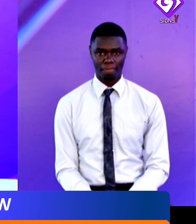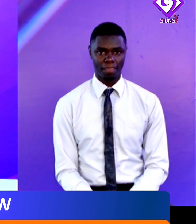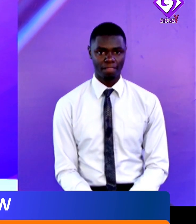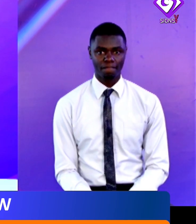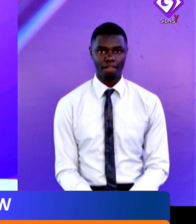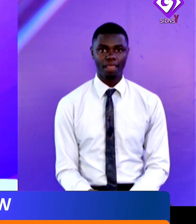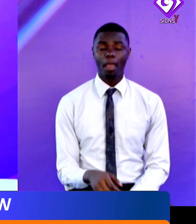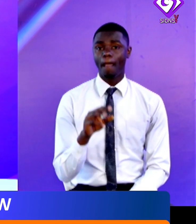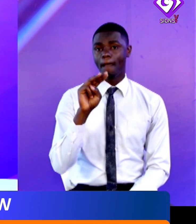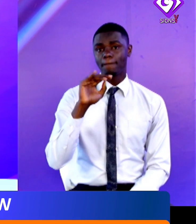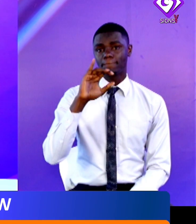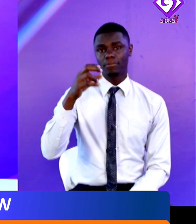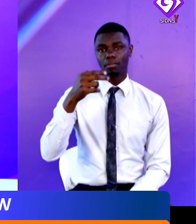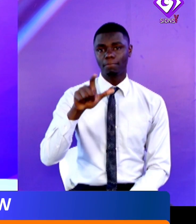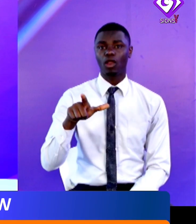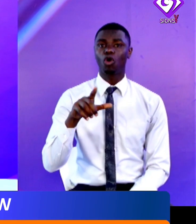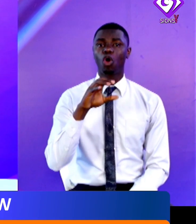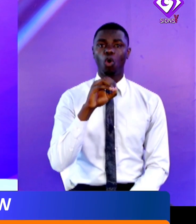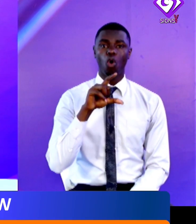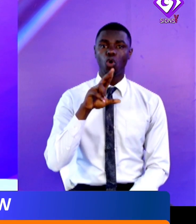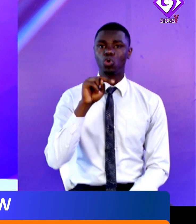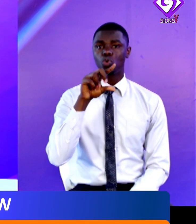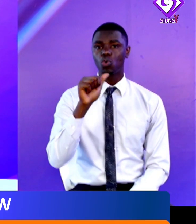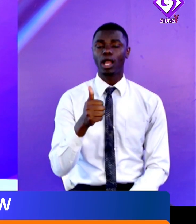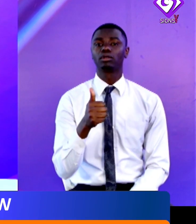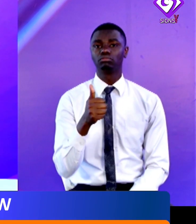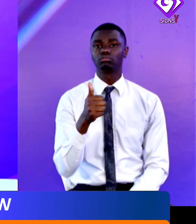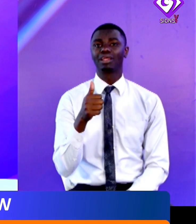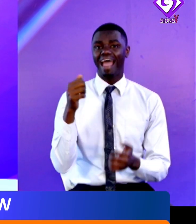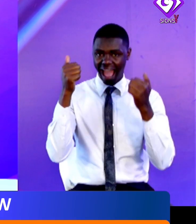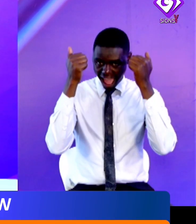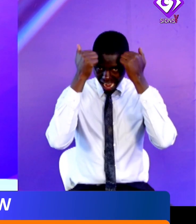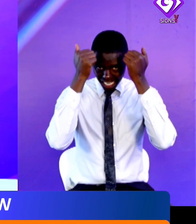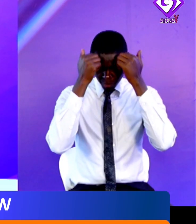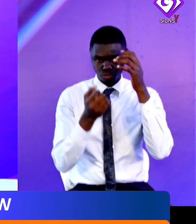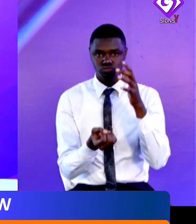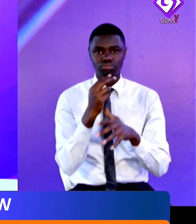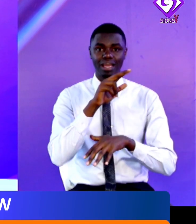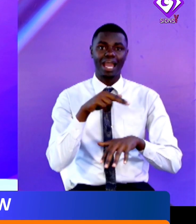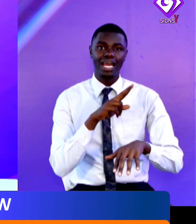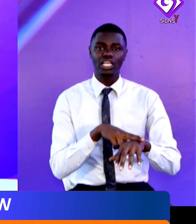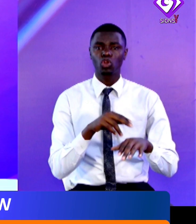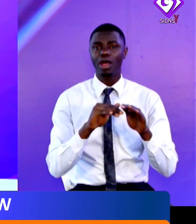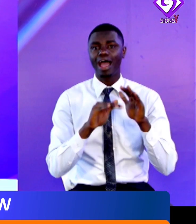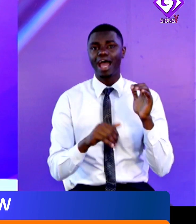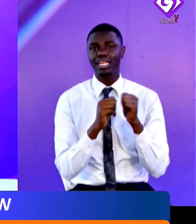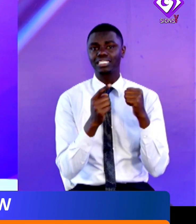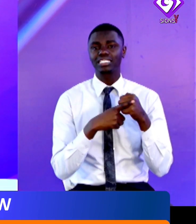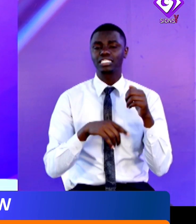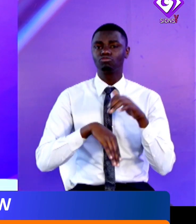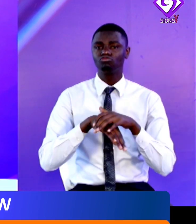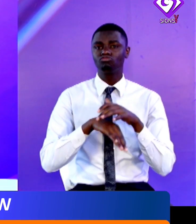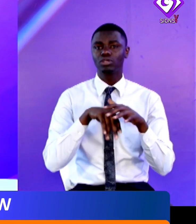the Michael Olunga Football Academy, MOFA, has launched a nationwide under-16 soccer